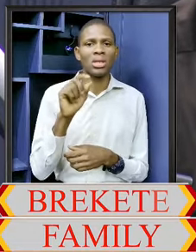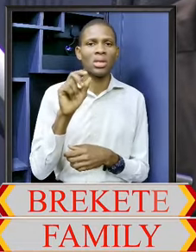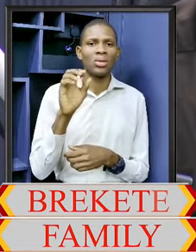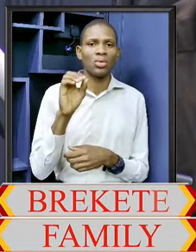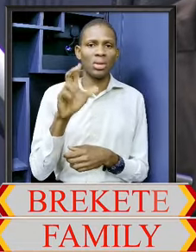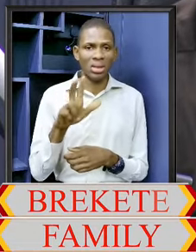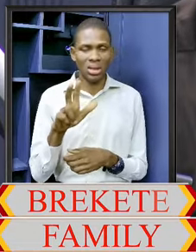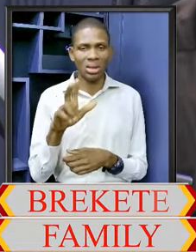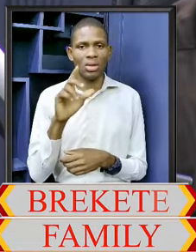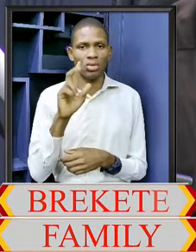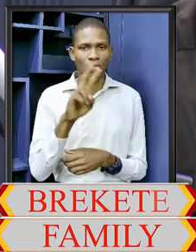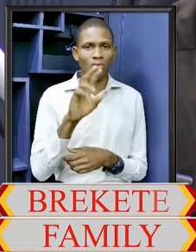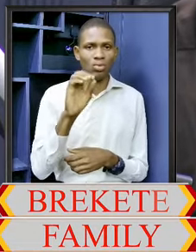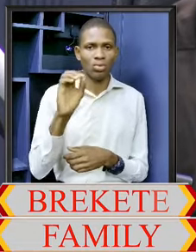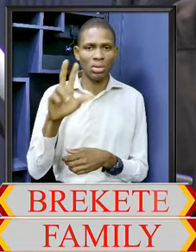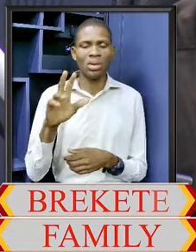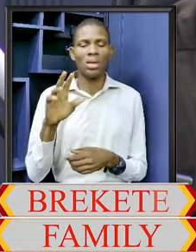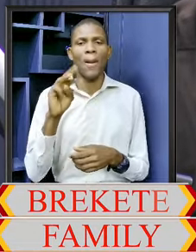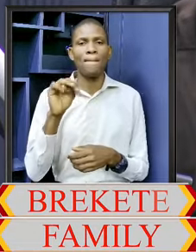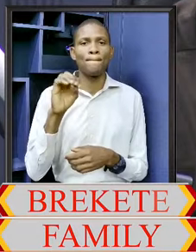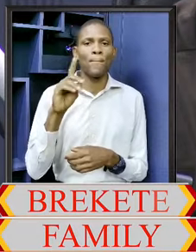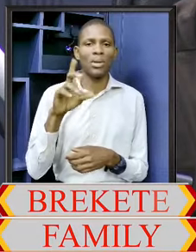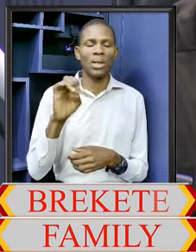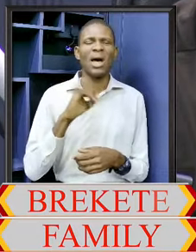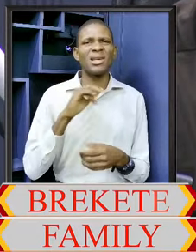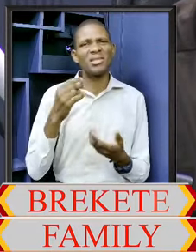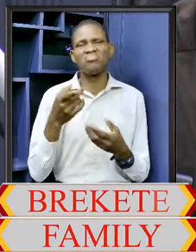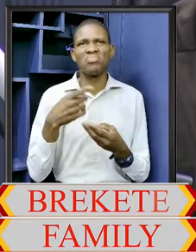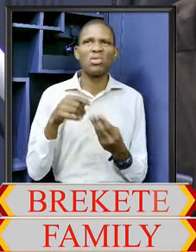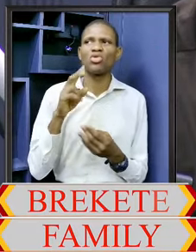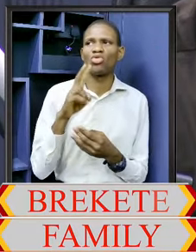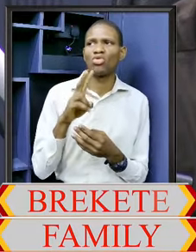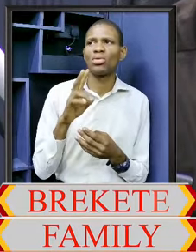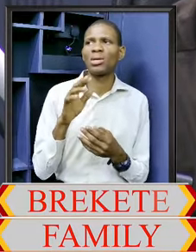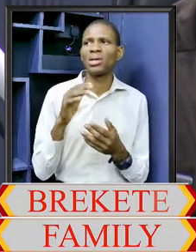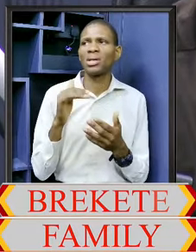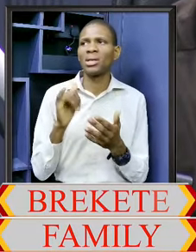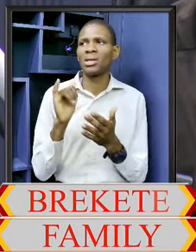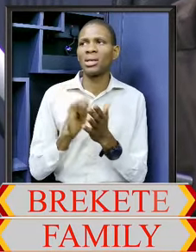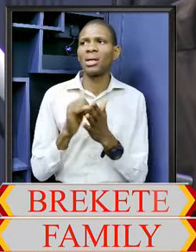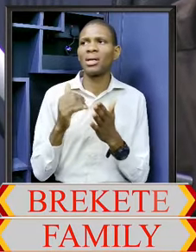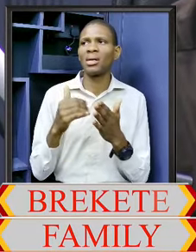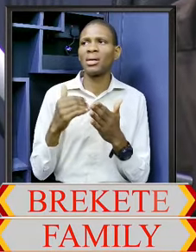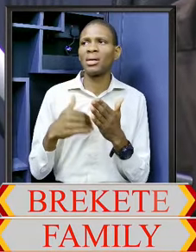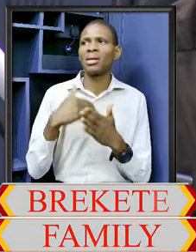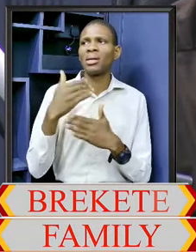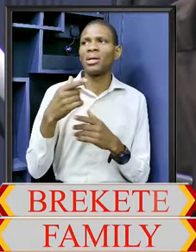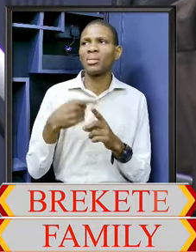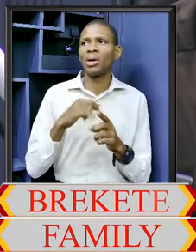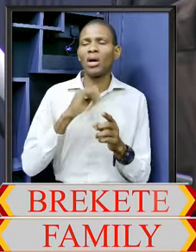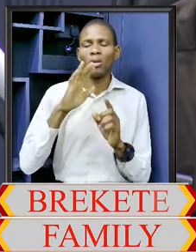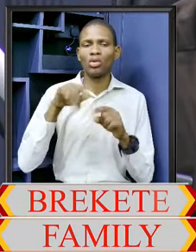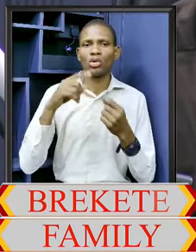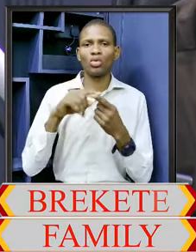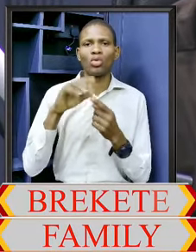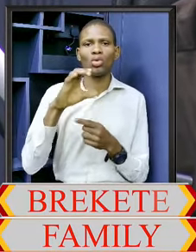2003 model. So I need about two. Say by next month I will be going to Cotonou.